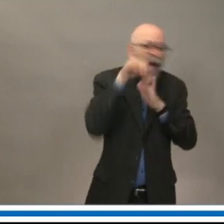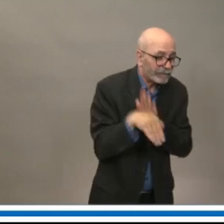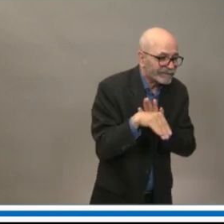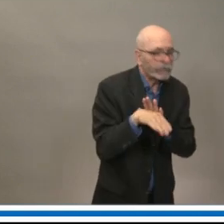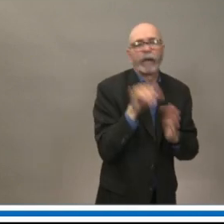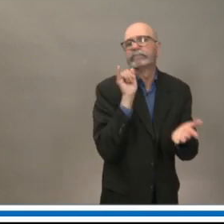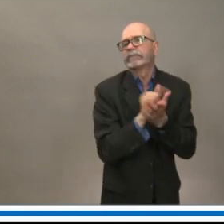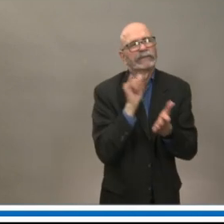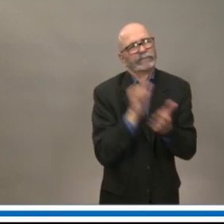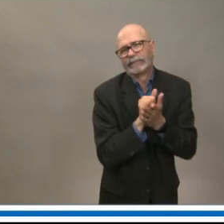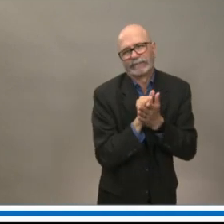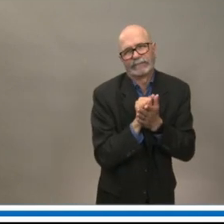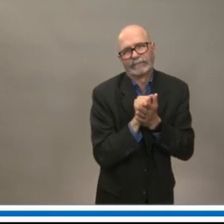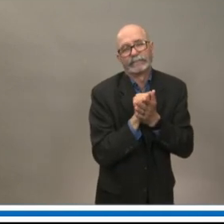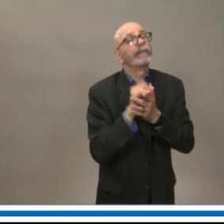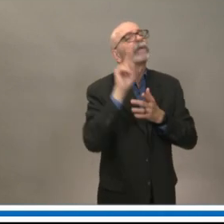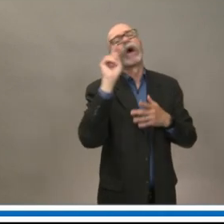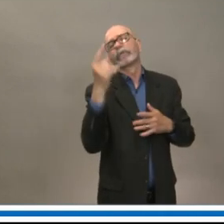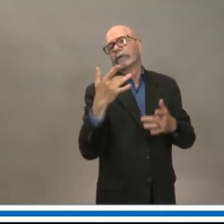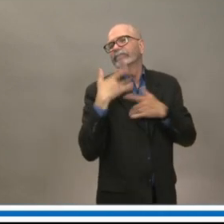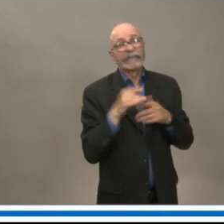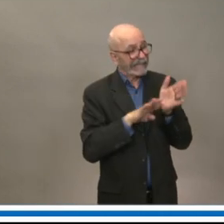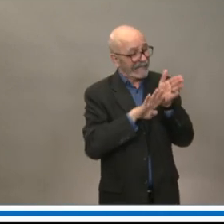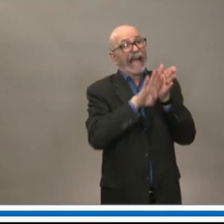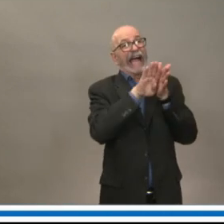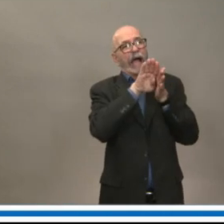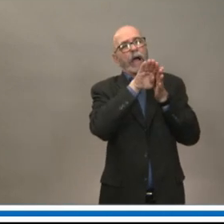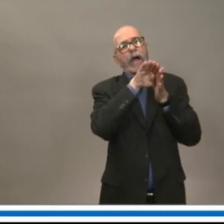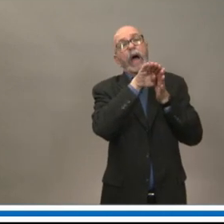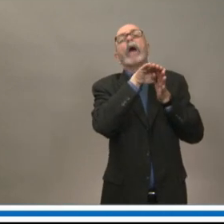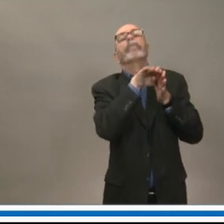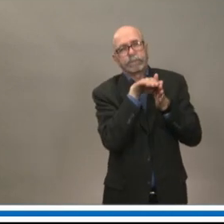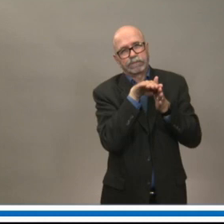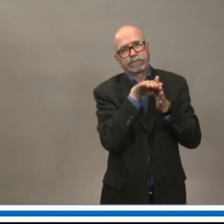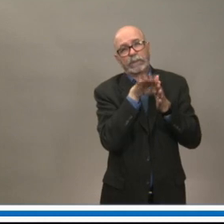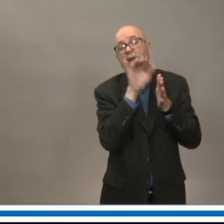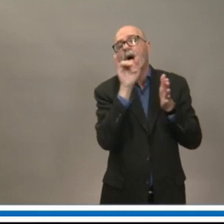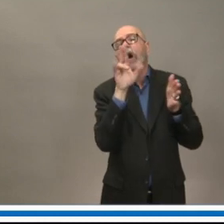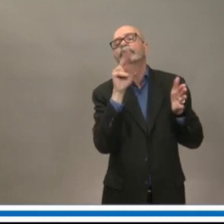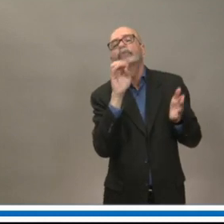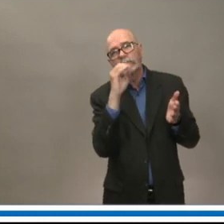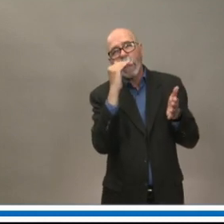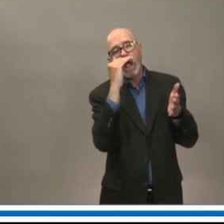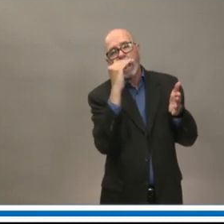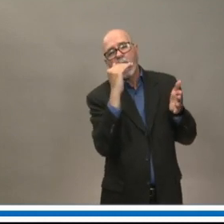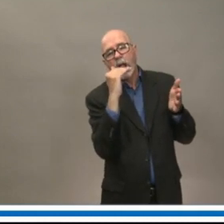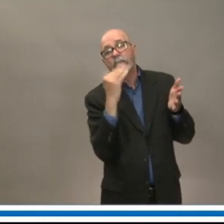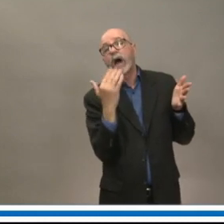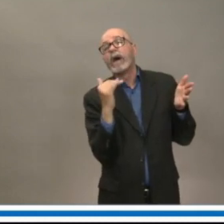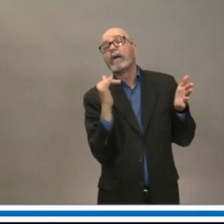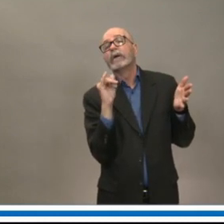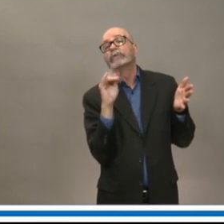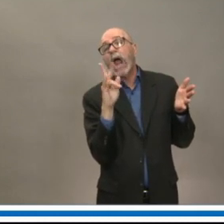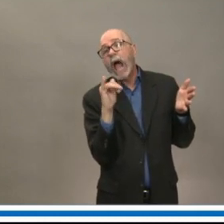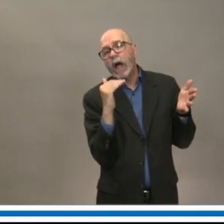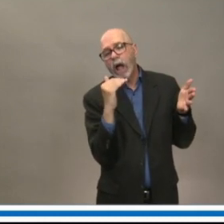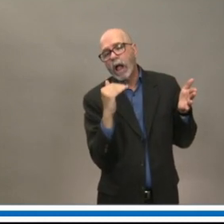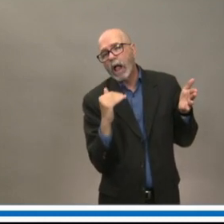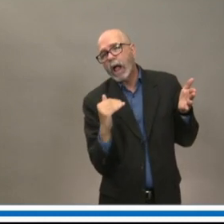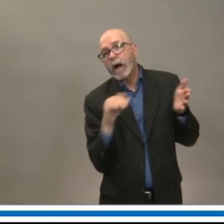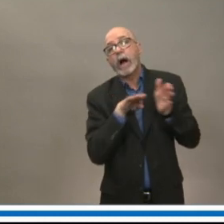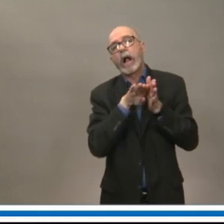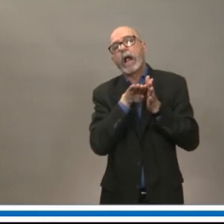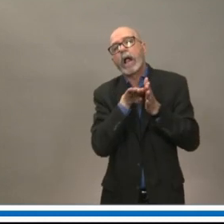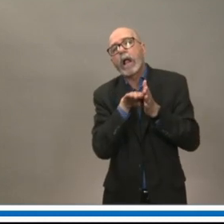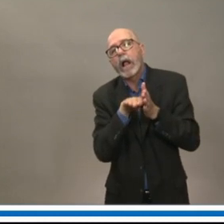likely into June before we can even start to think about relaxing some of the restrictive measures we have